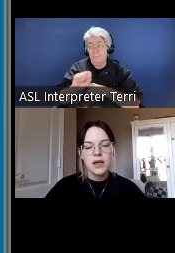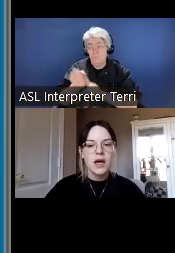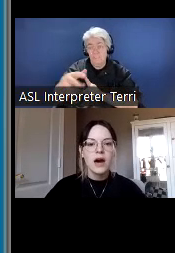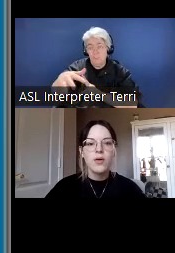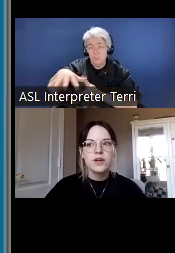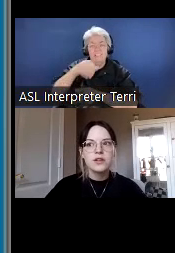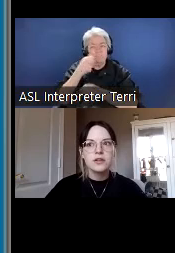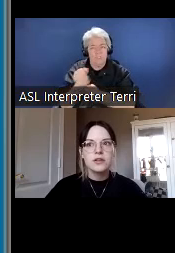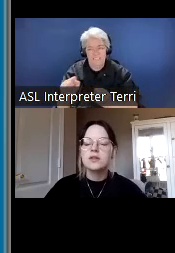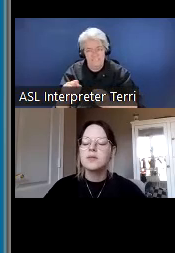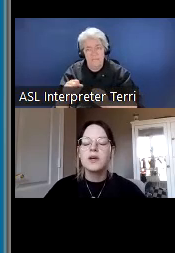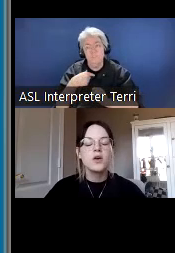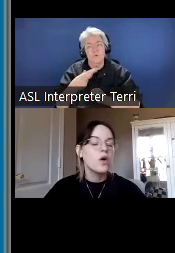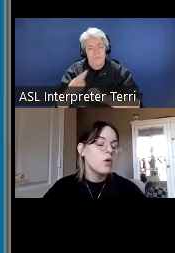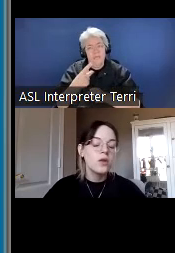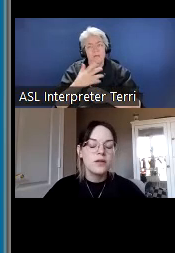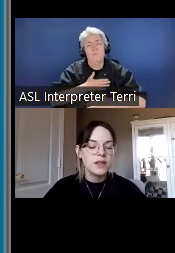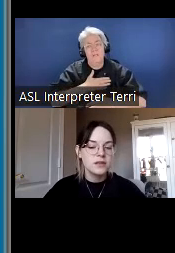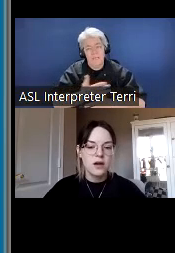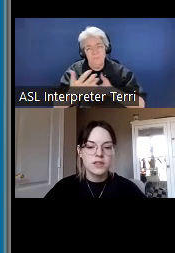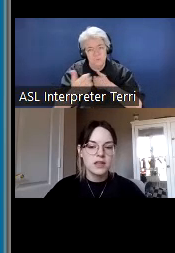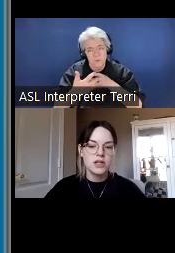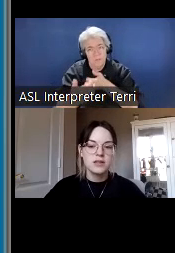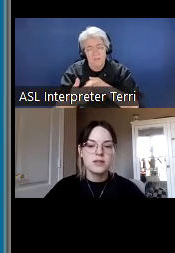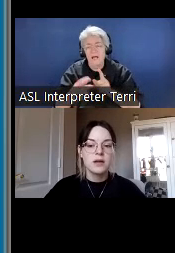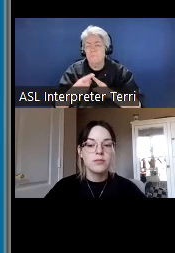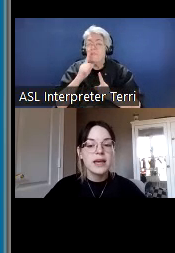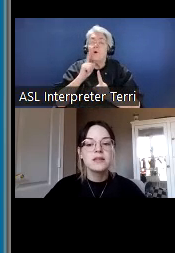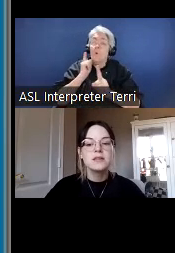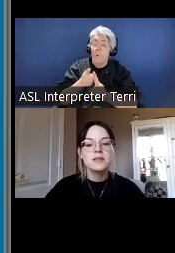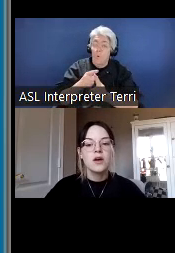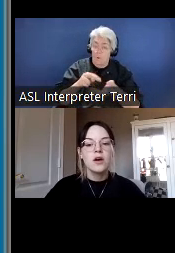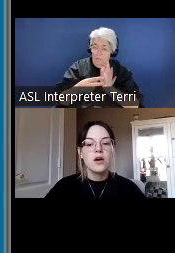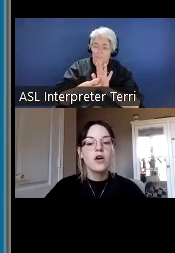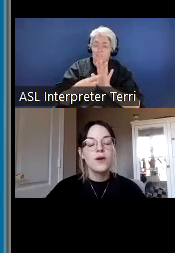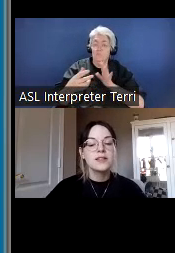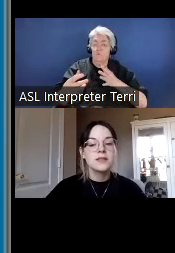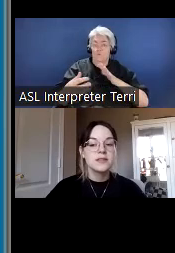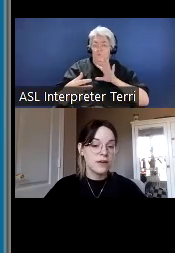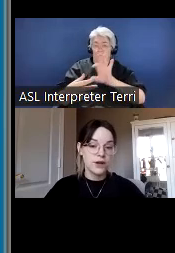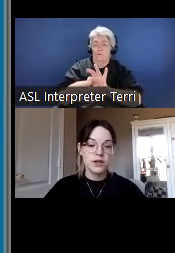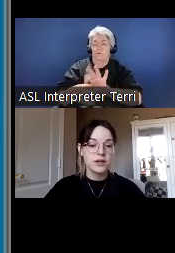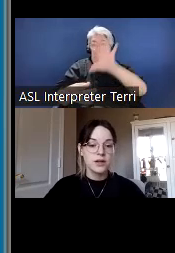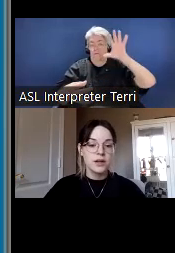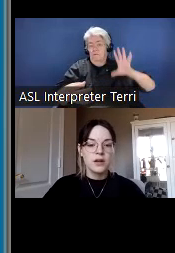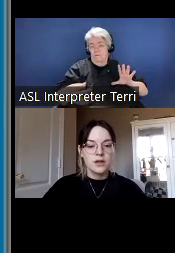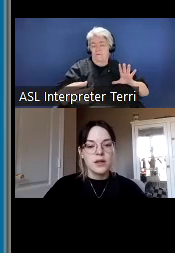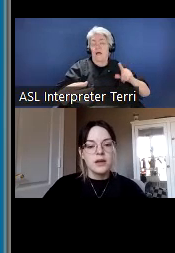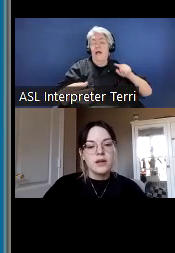environment. However, the ultimate goal of these conversations and plans are always